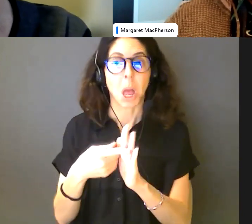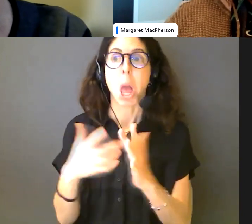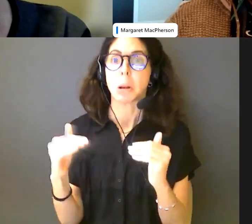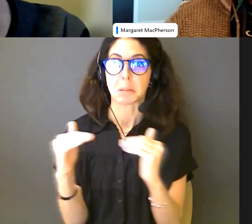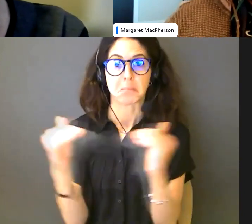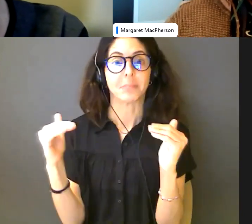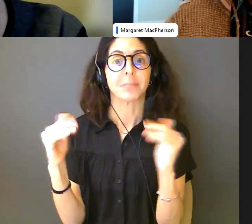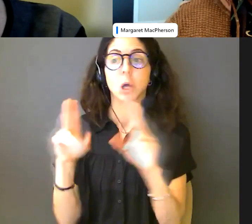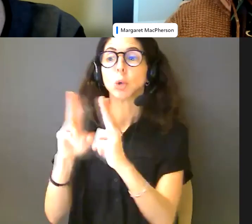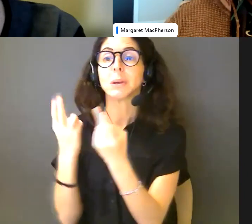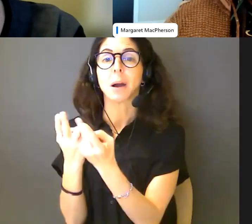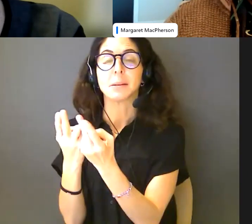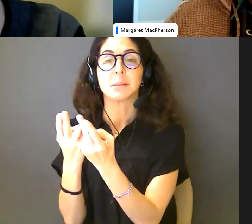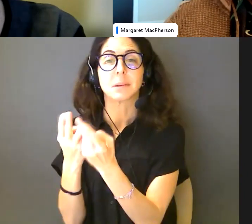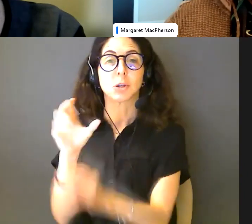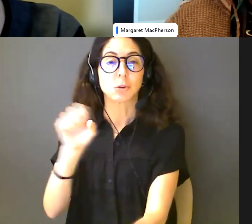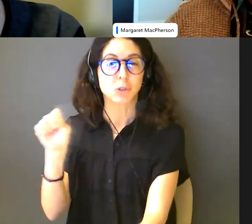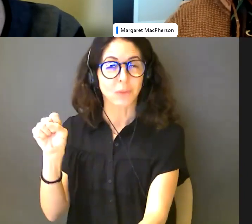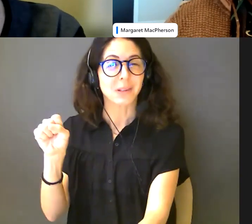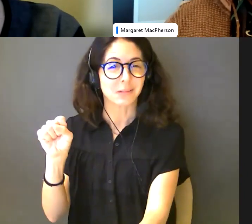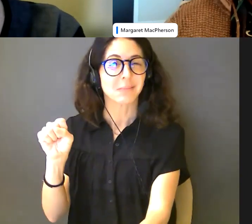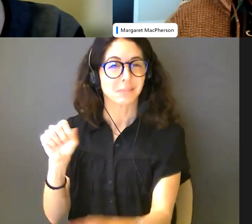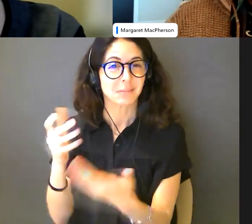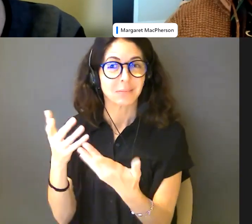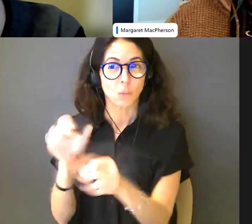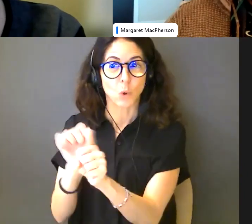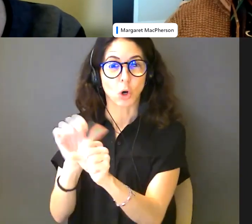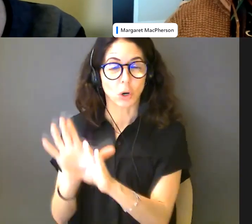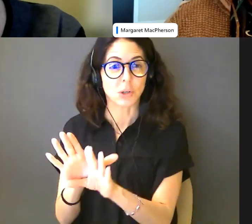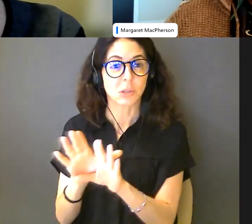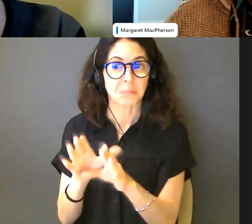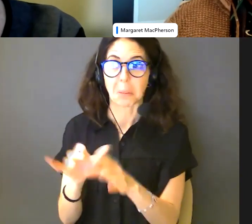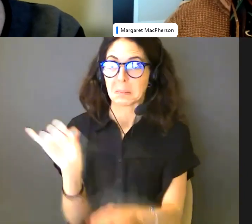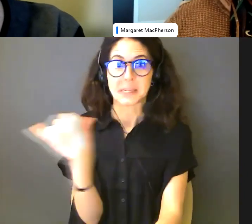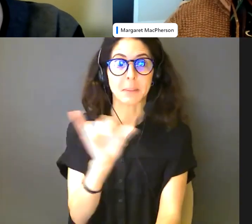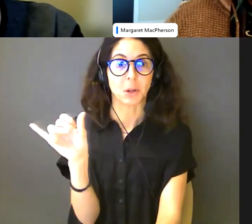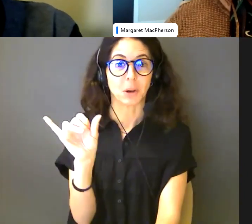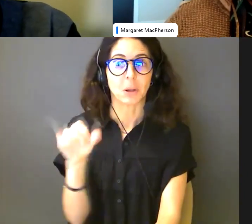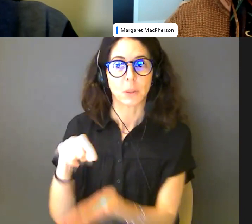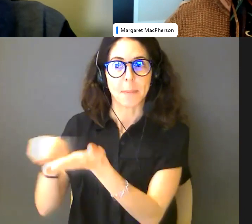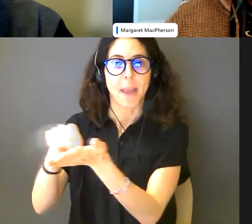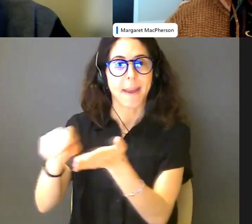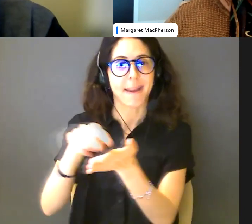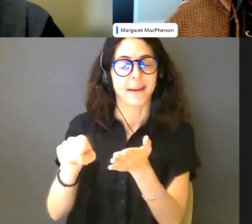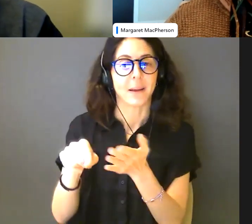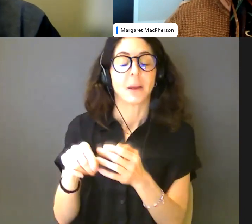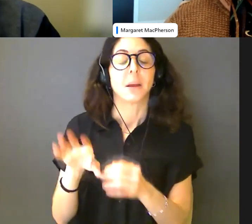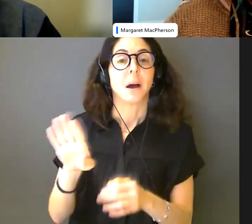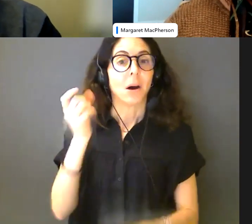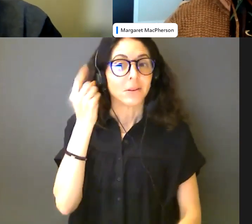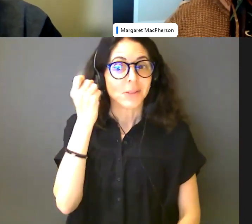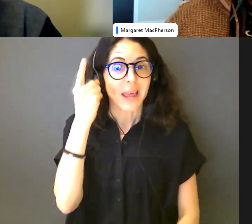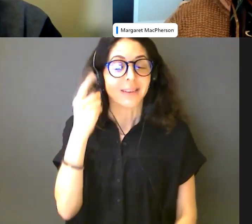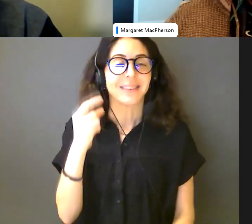the unionized social service sector workers in the social services sector, and also takes into account that there are